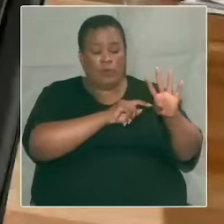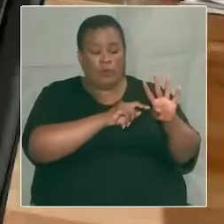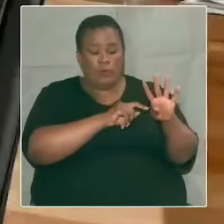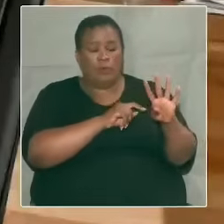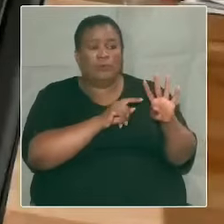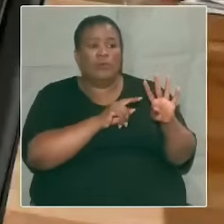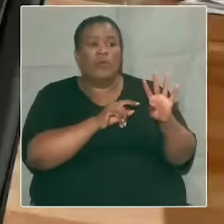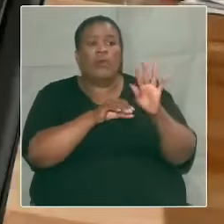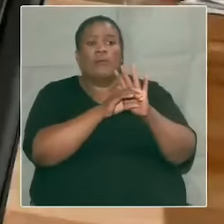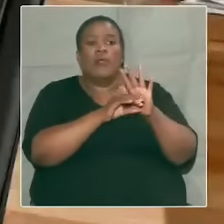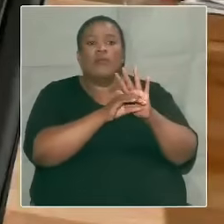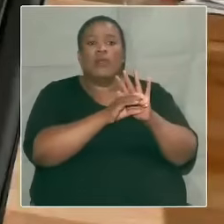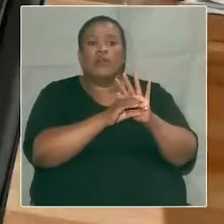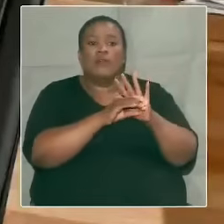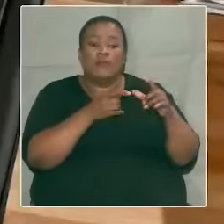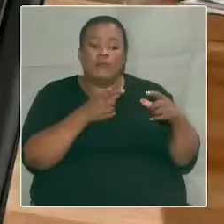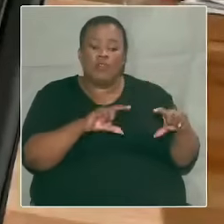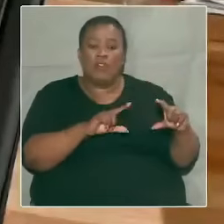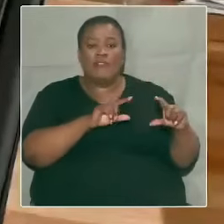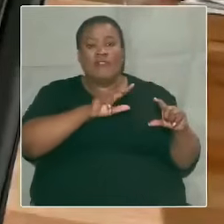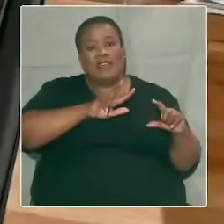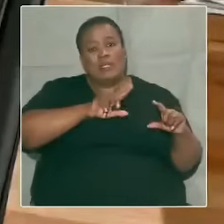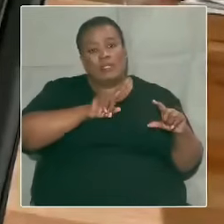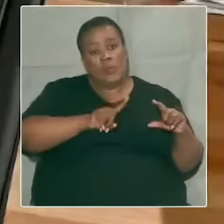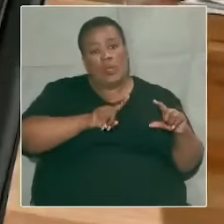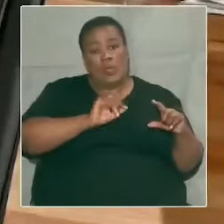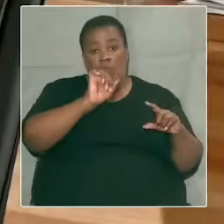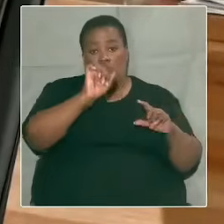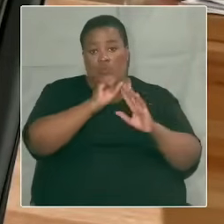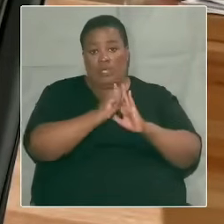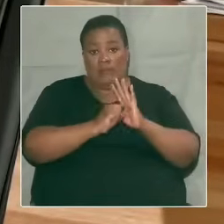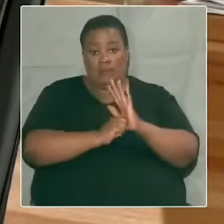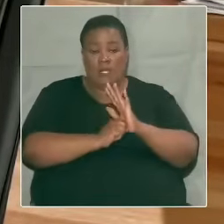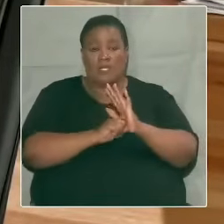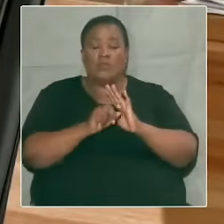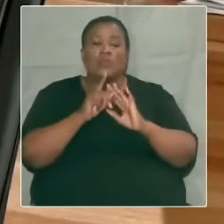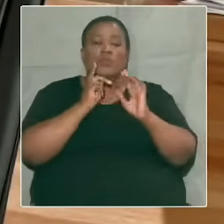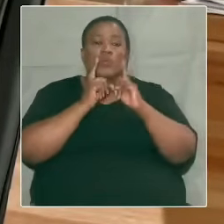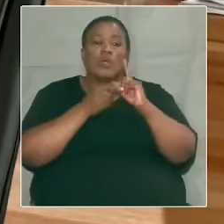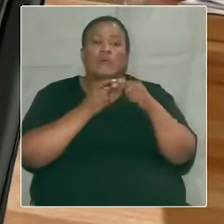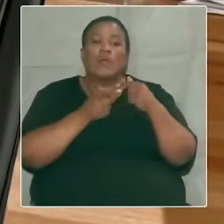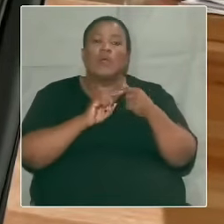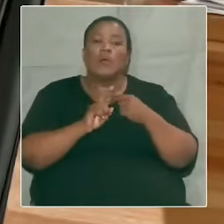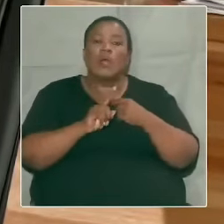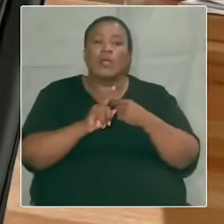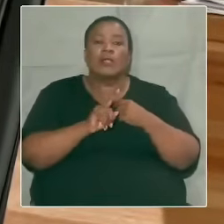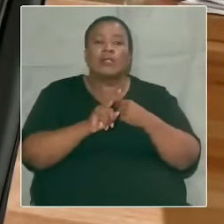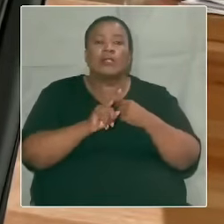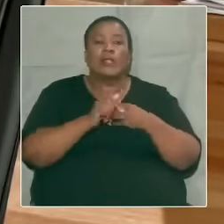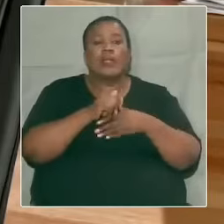statement, you speak of the March 24